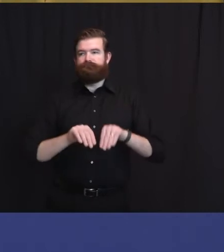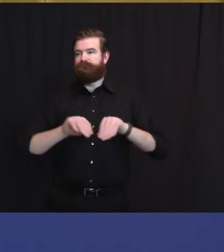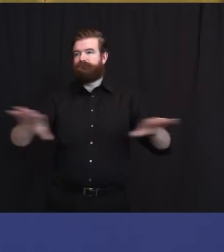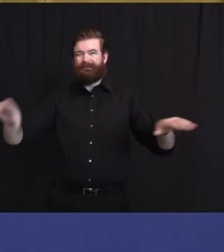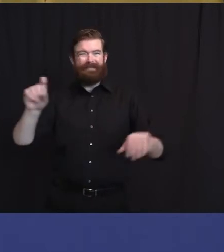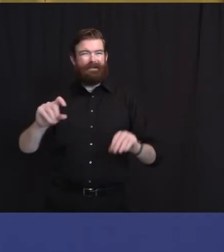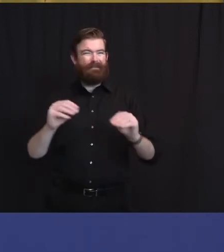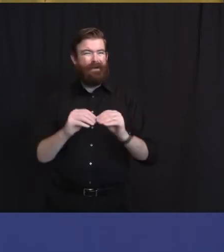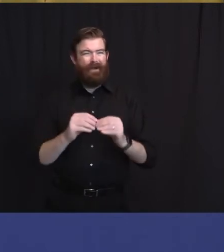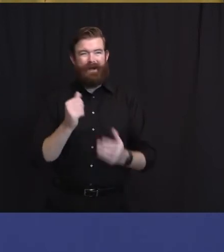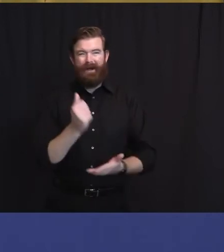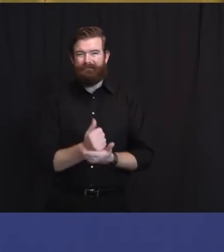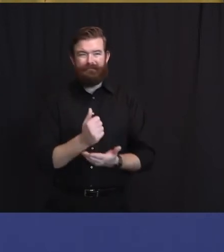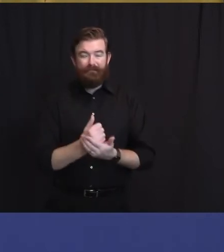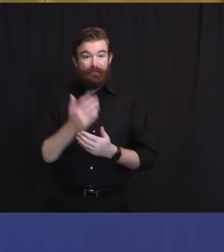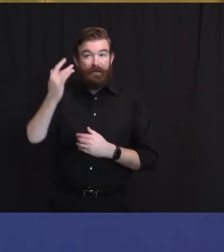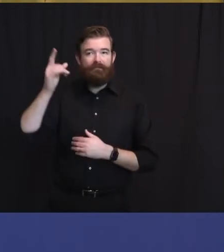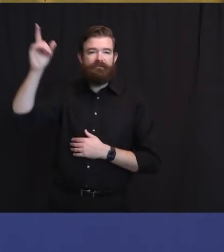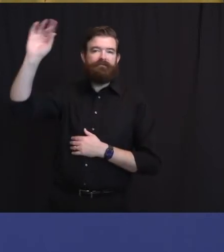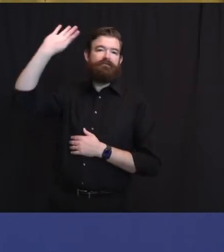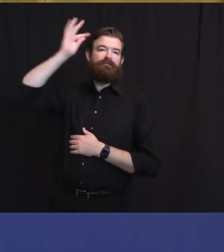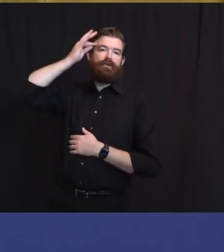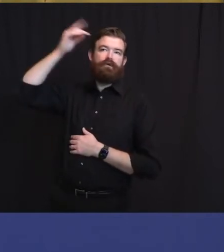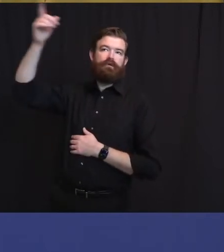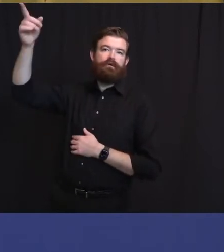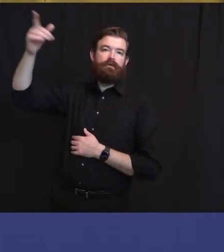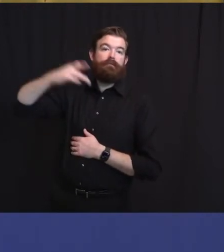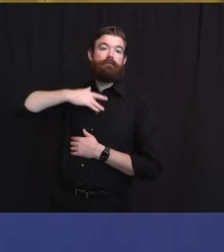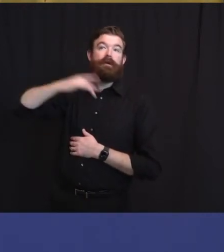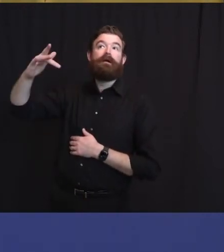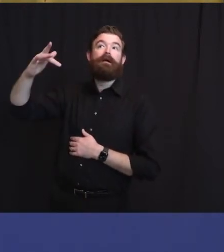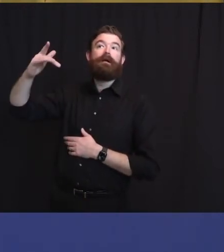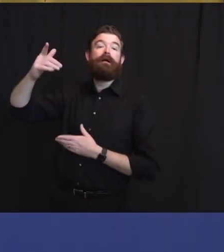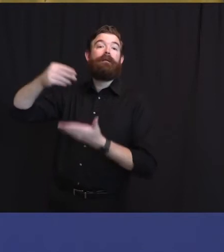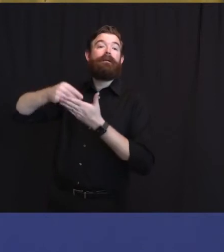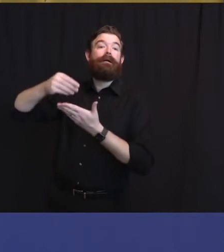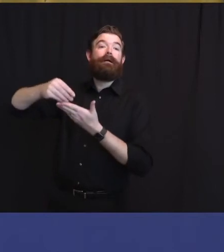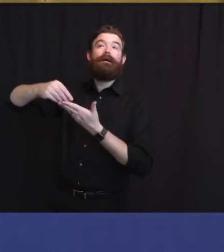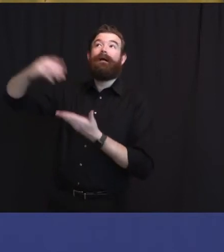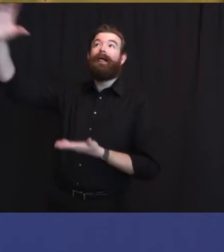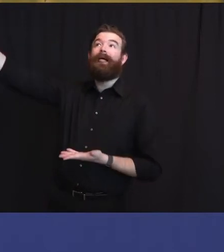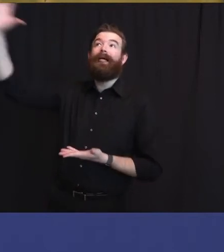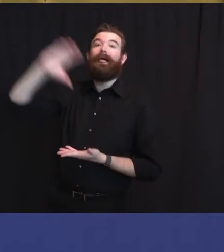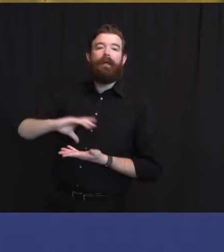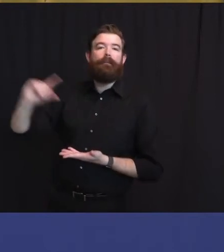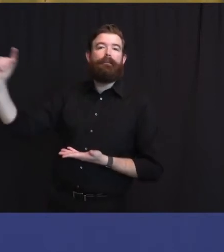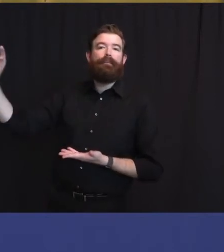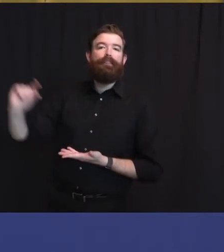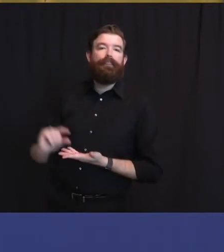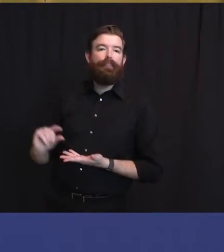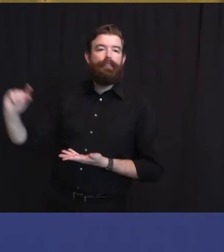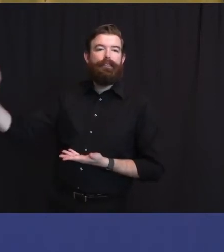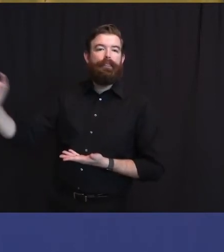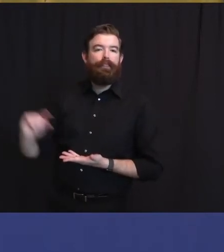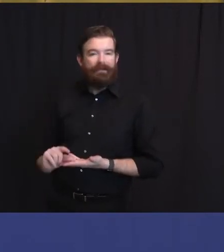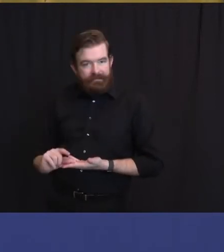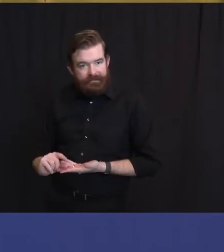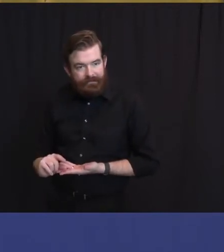feds undershoot, which they have done. Everything in this bill was signaled as much as 2+ years ago.